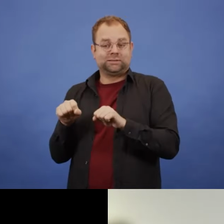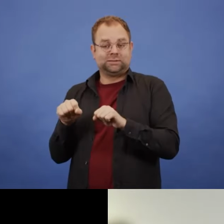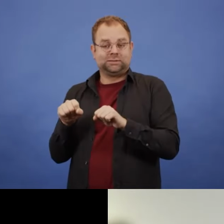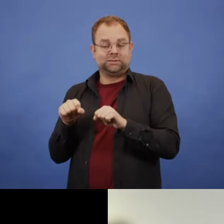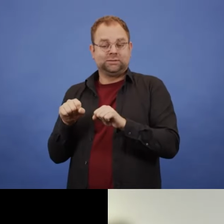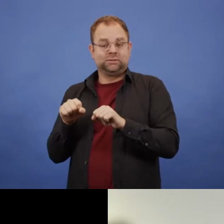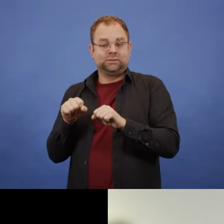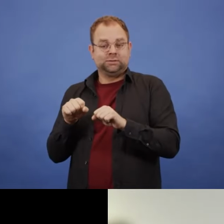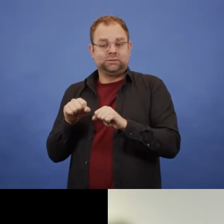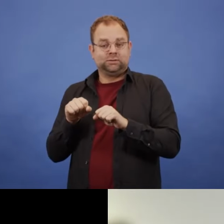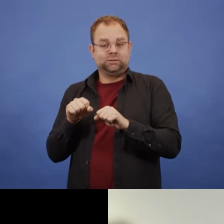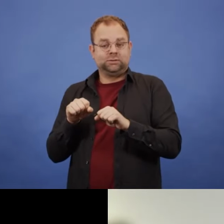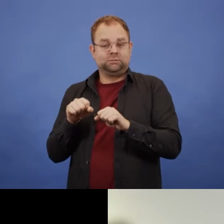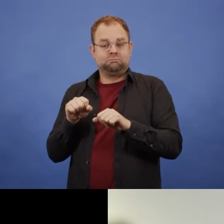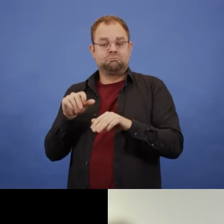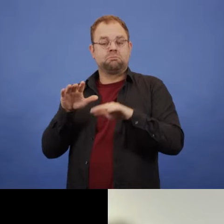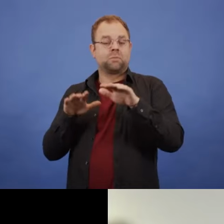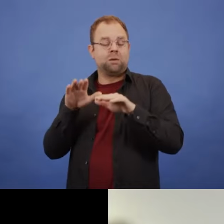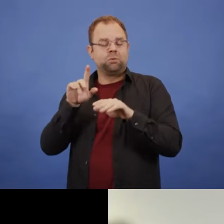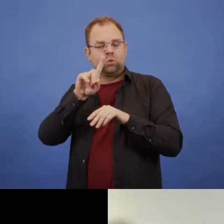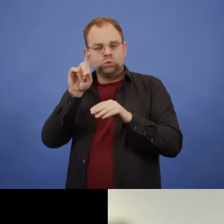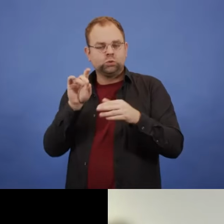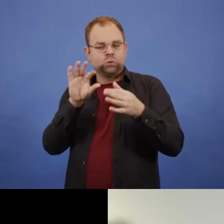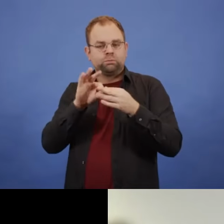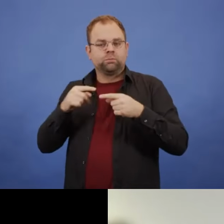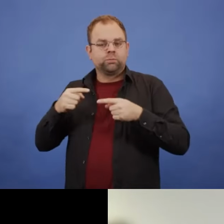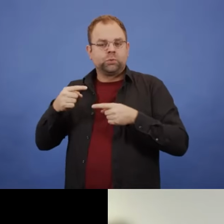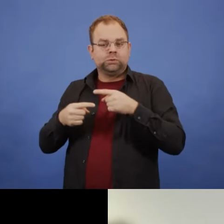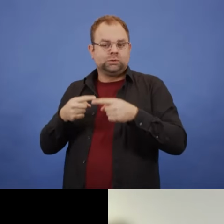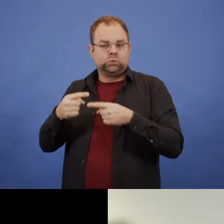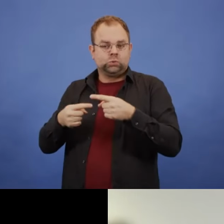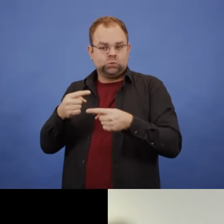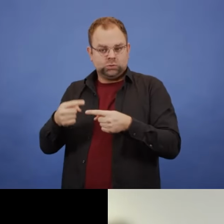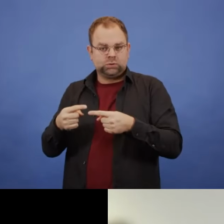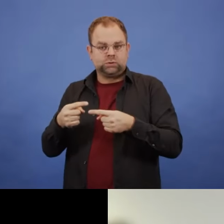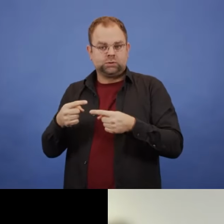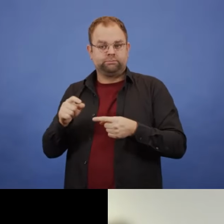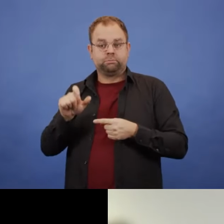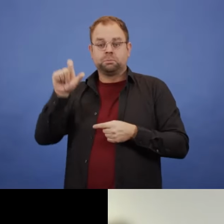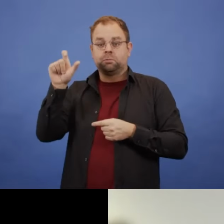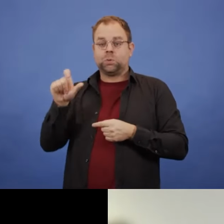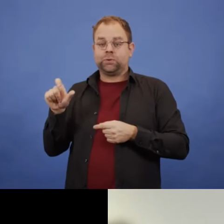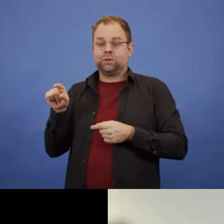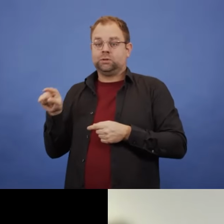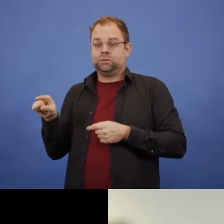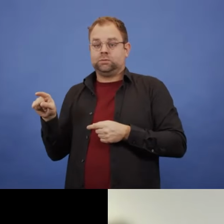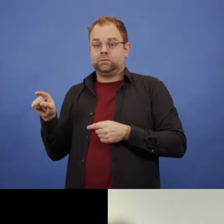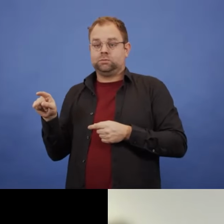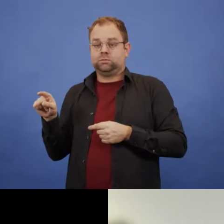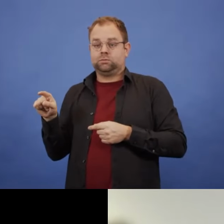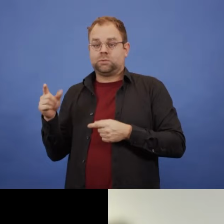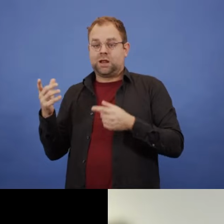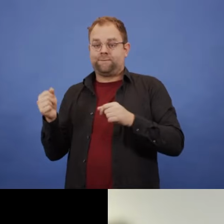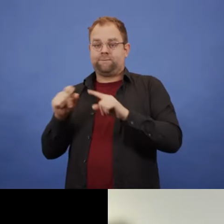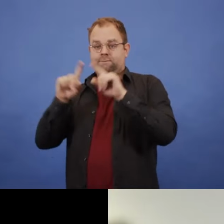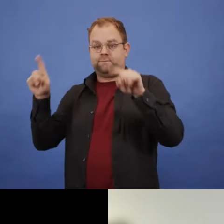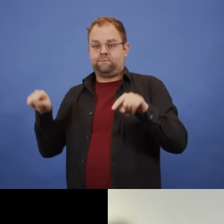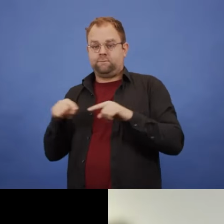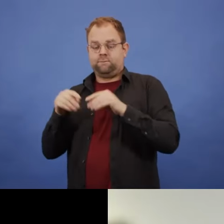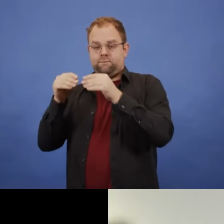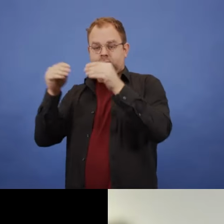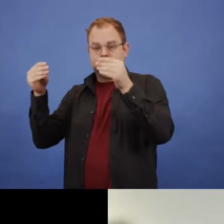PF1 form and given a shorter date for interview, which may be a